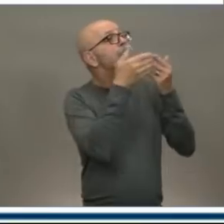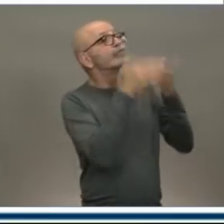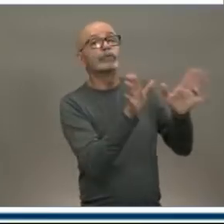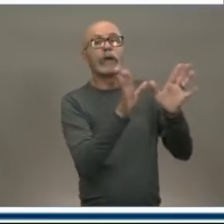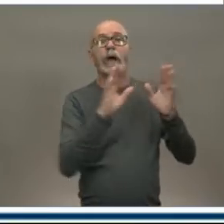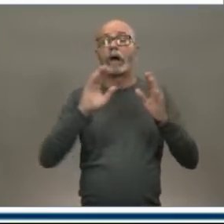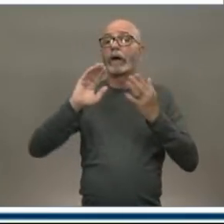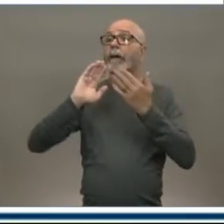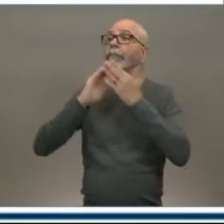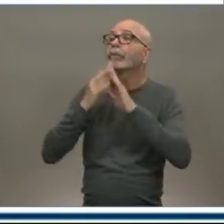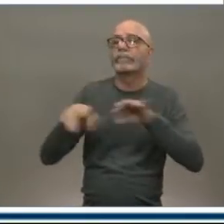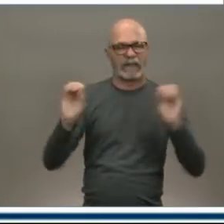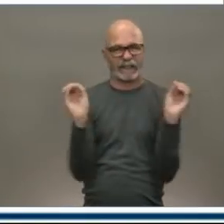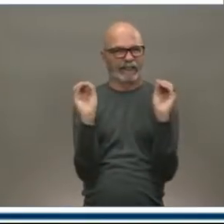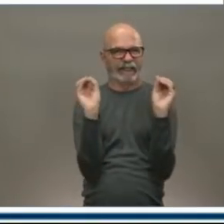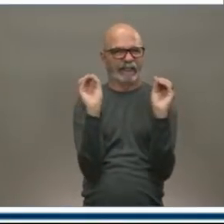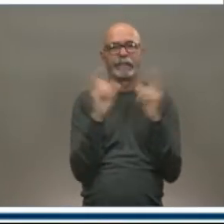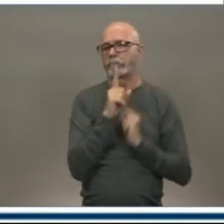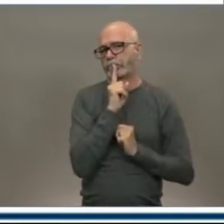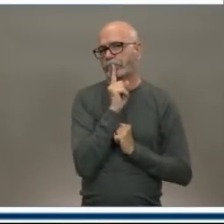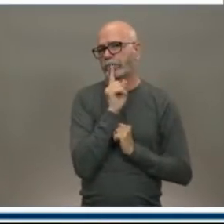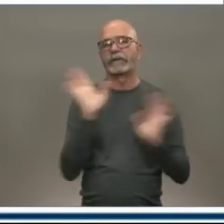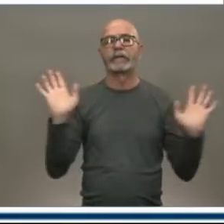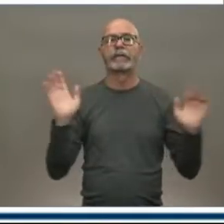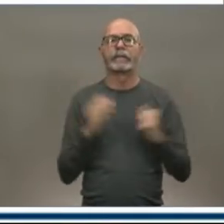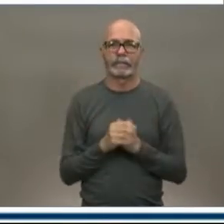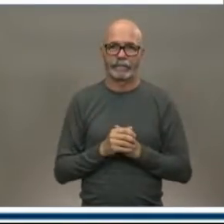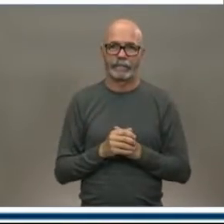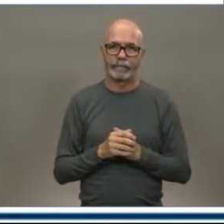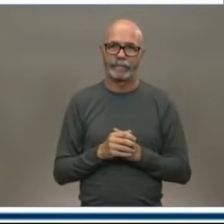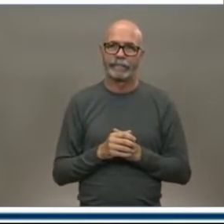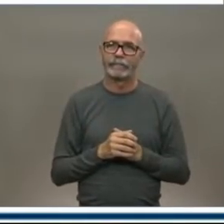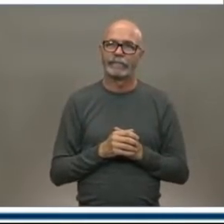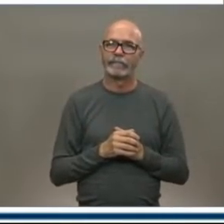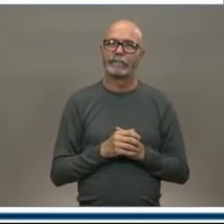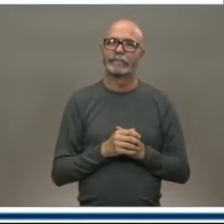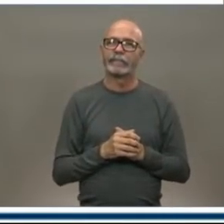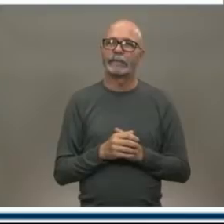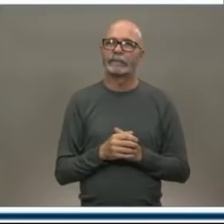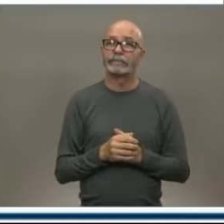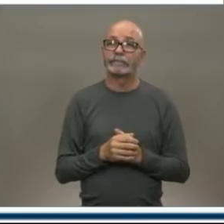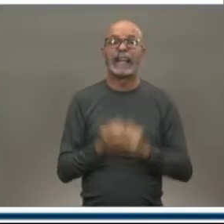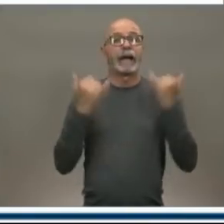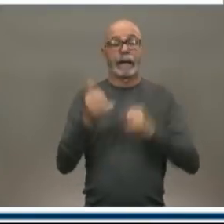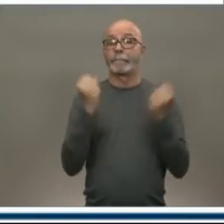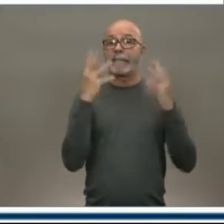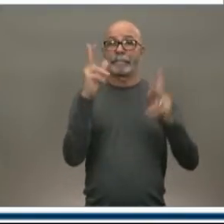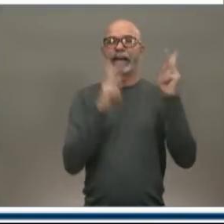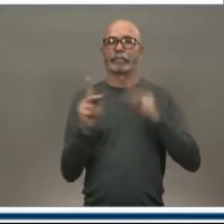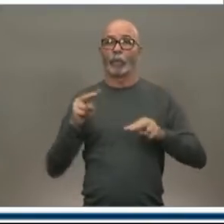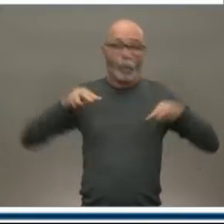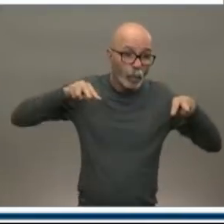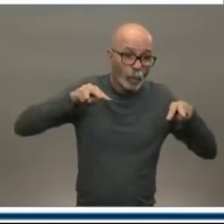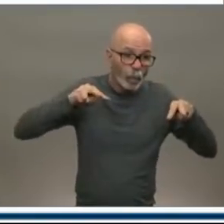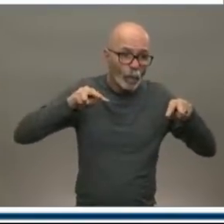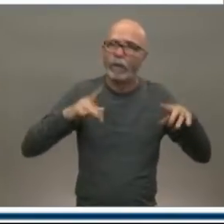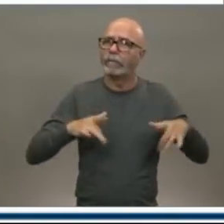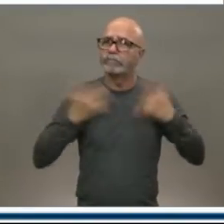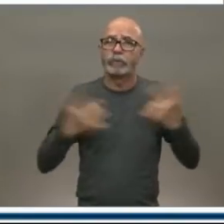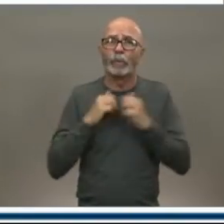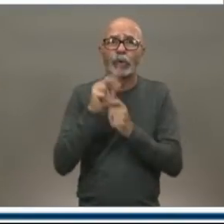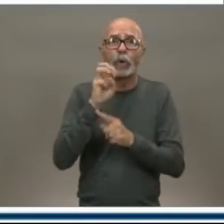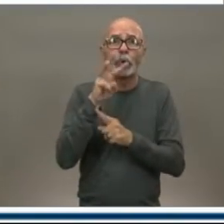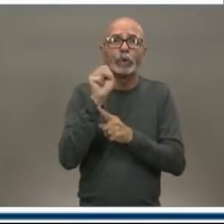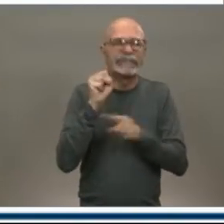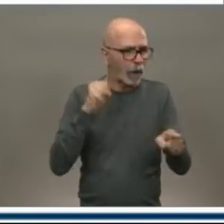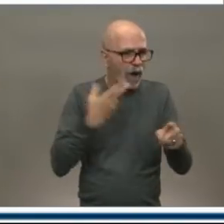Nova Scotia. I know many people are watching the news and seeing COVID-19 case numbers rise here in